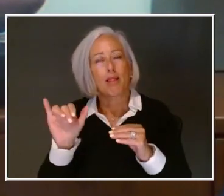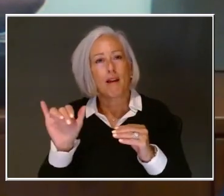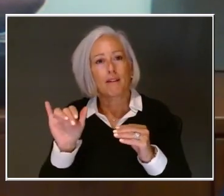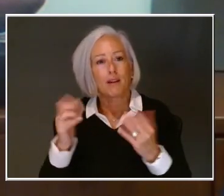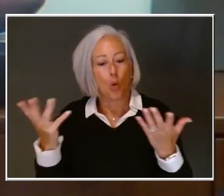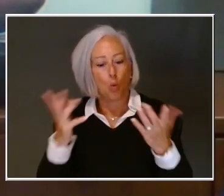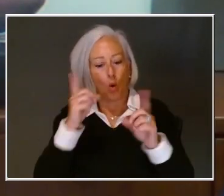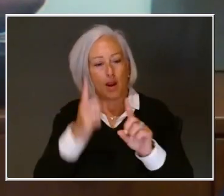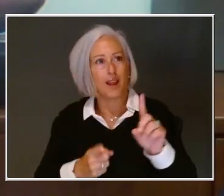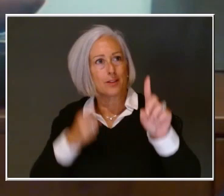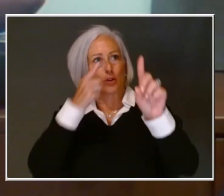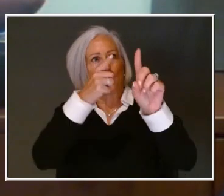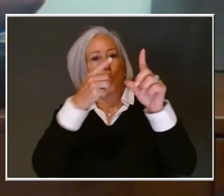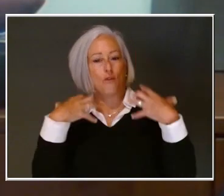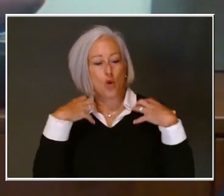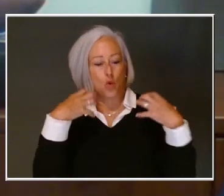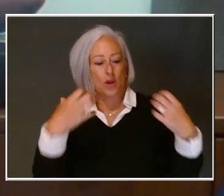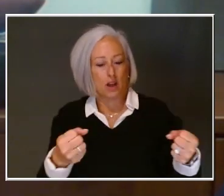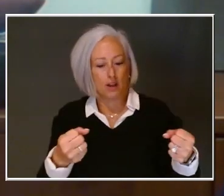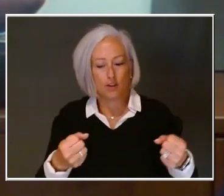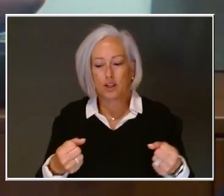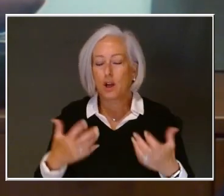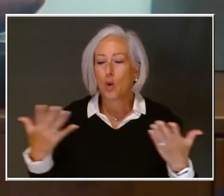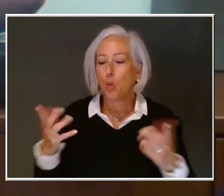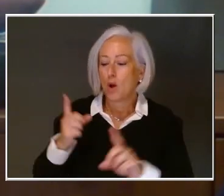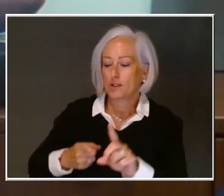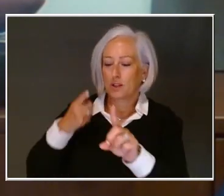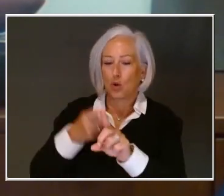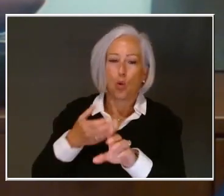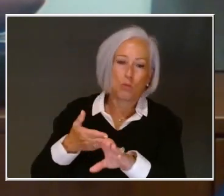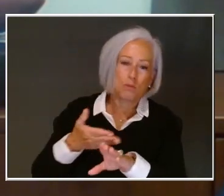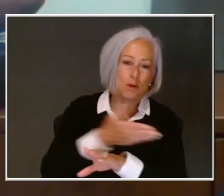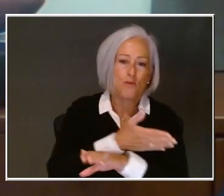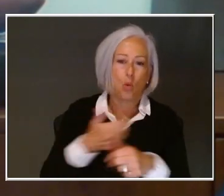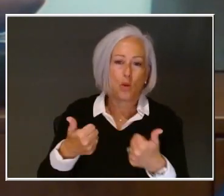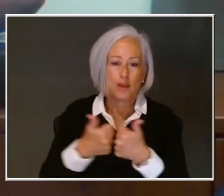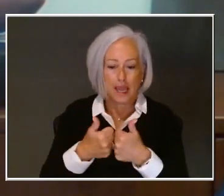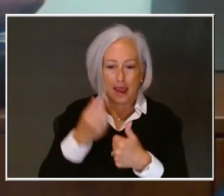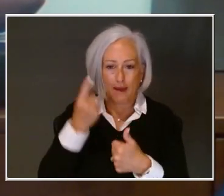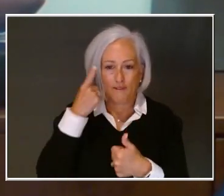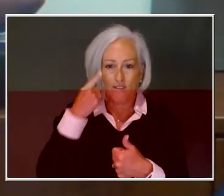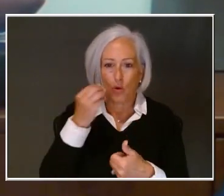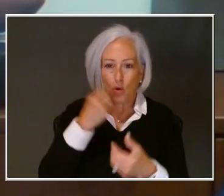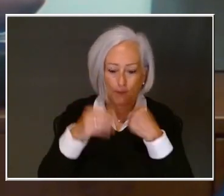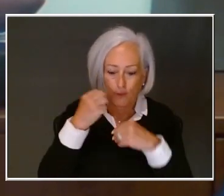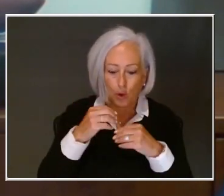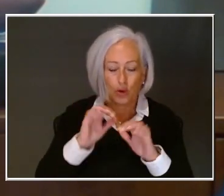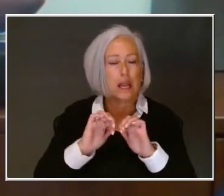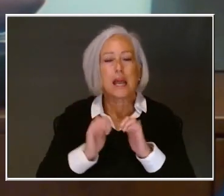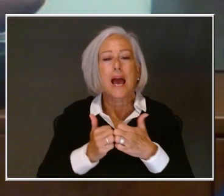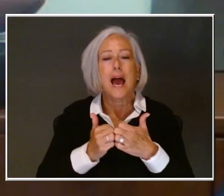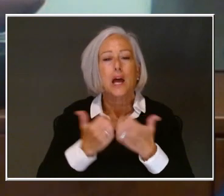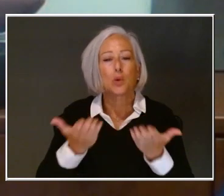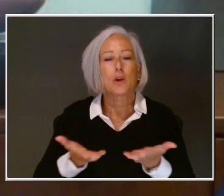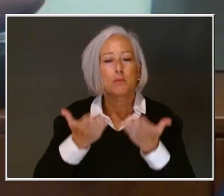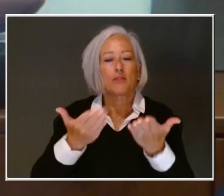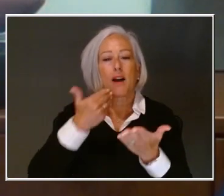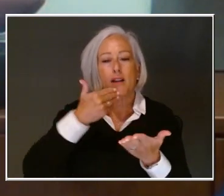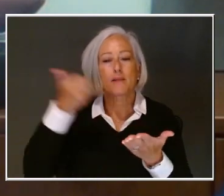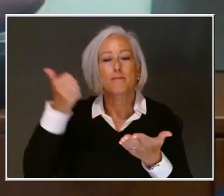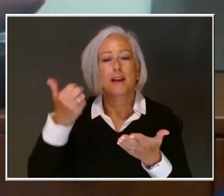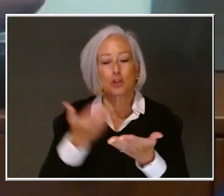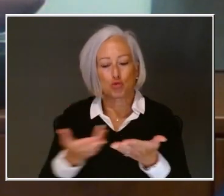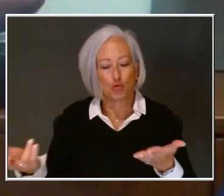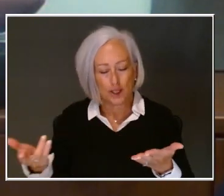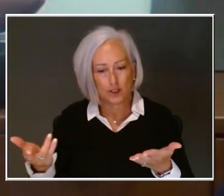recovery, what are our goals pre-competition. Those are different, and how can we provide the best resources and information all about